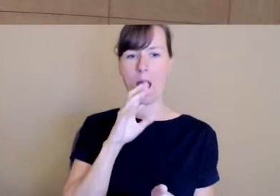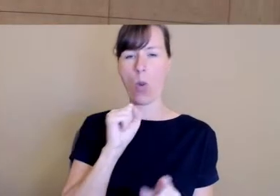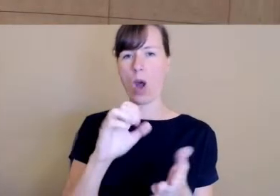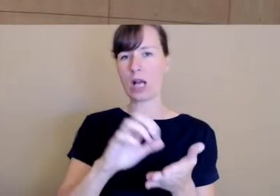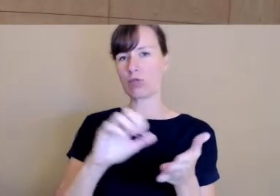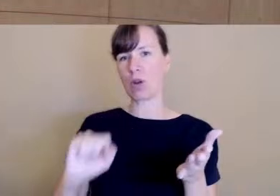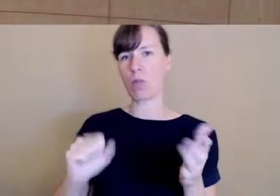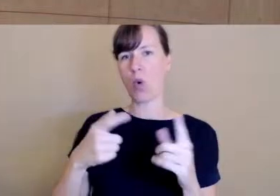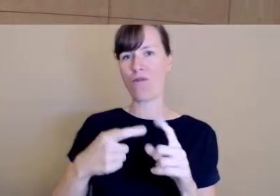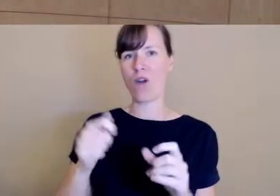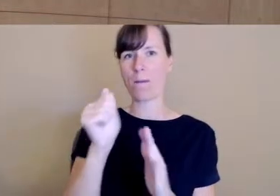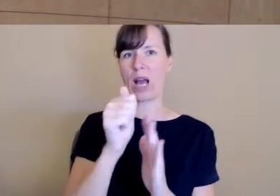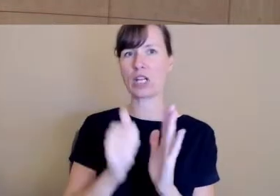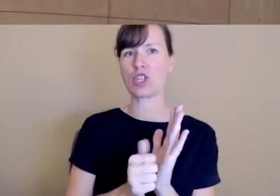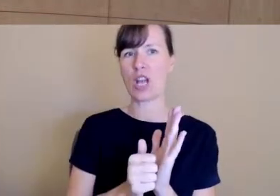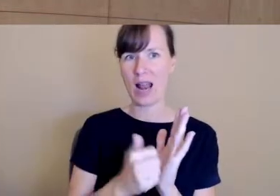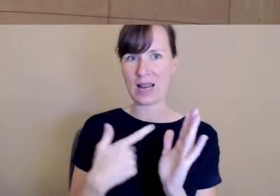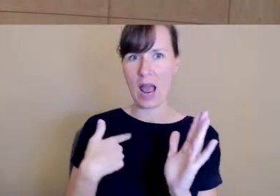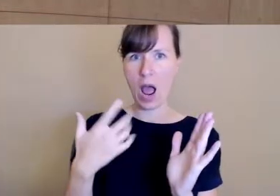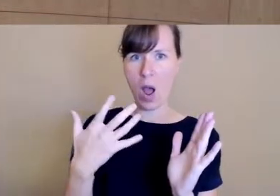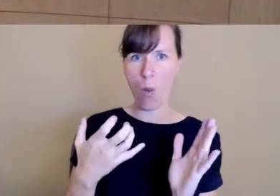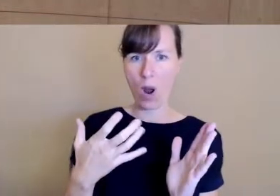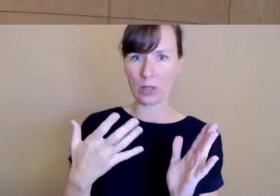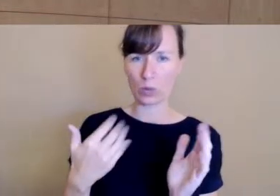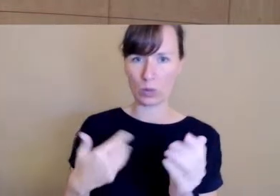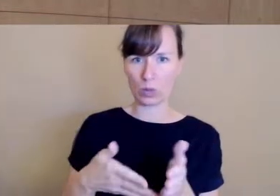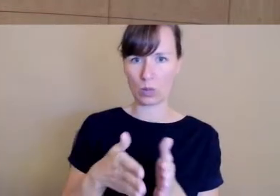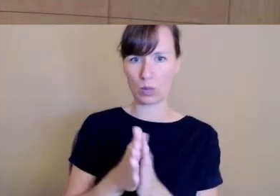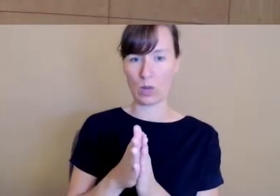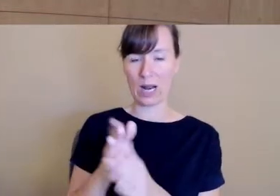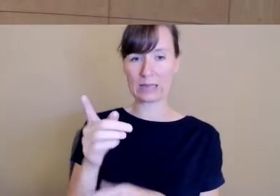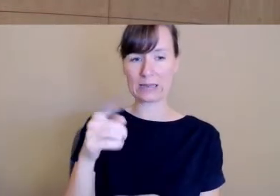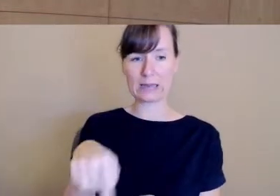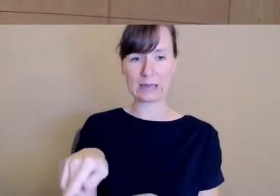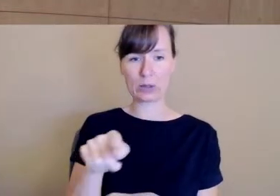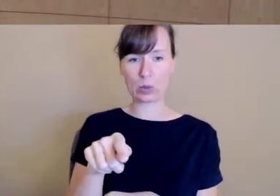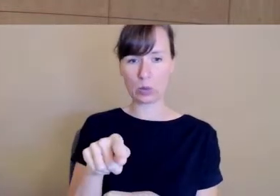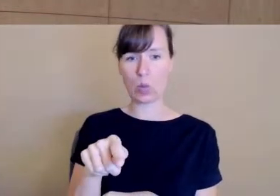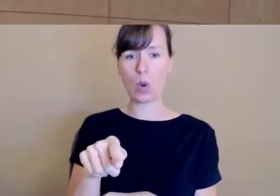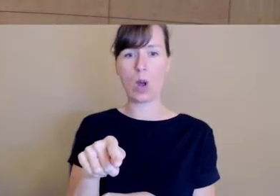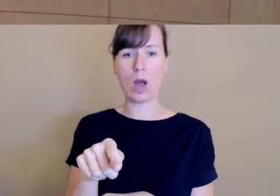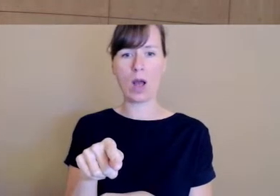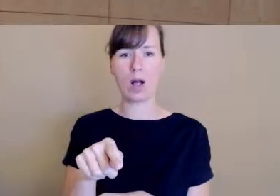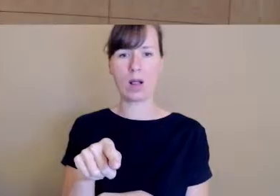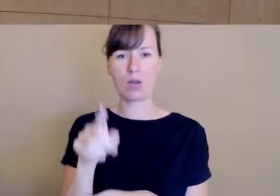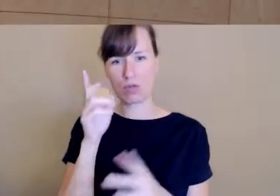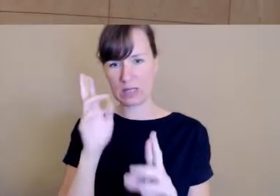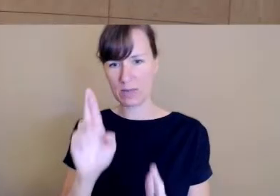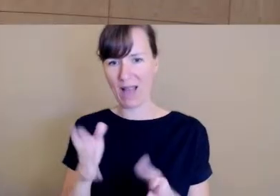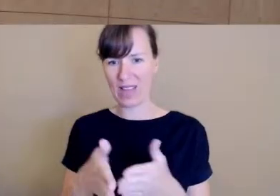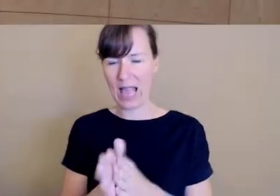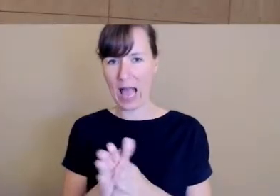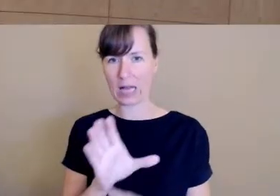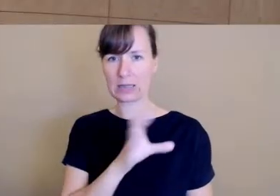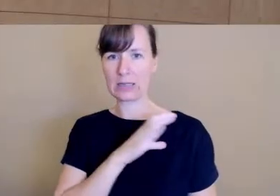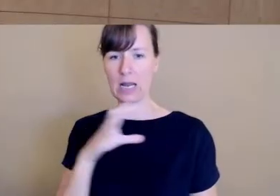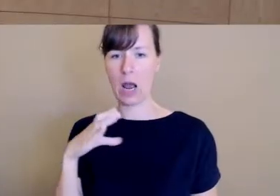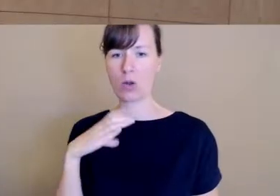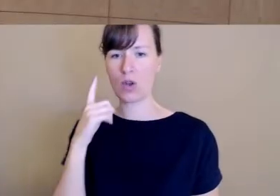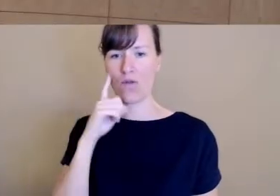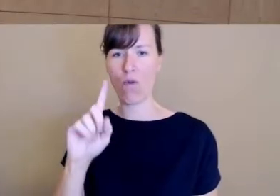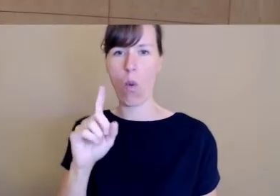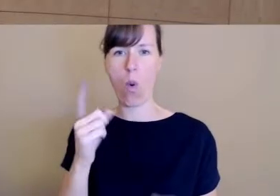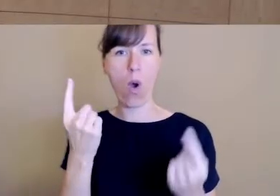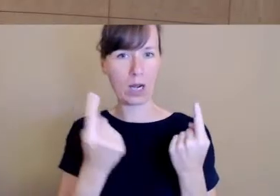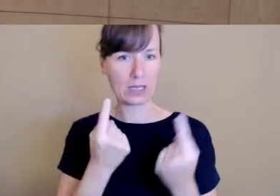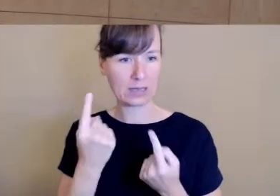Yes. I wanted to follow up with you all and just say, respectfully ask for the council for